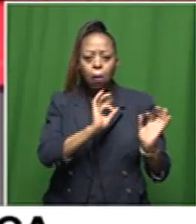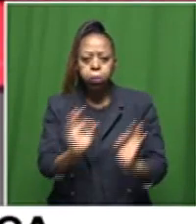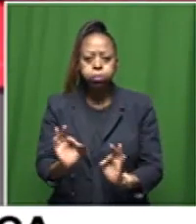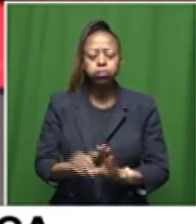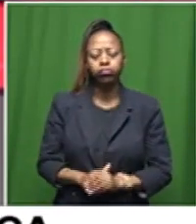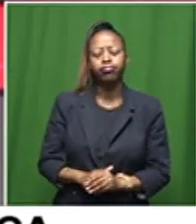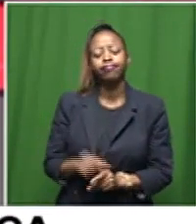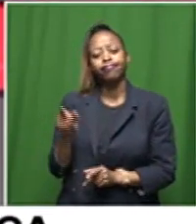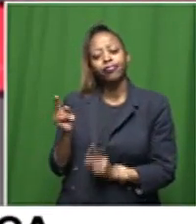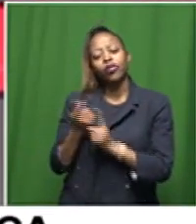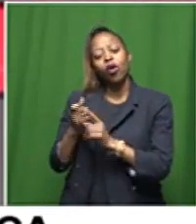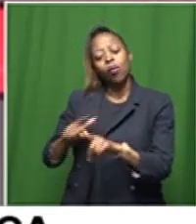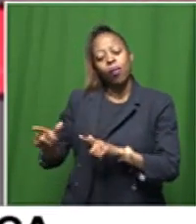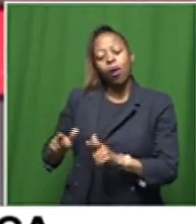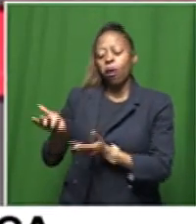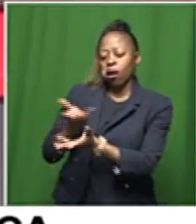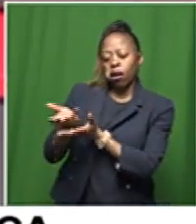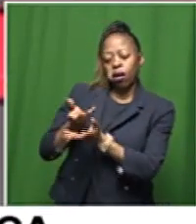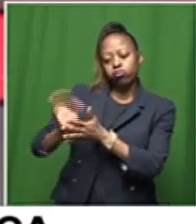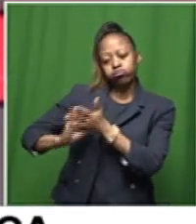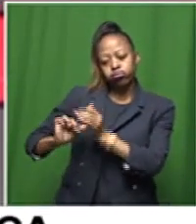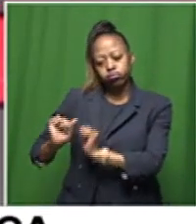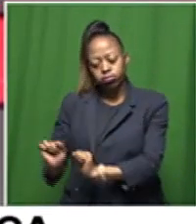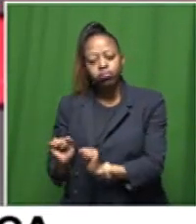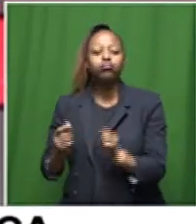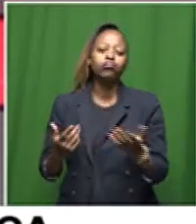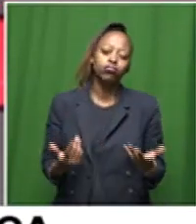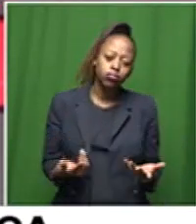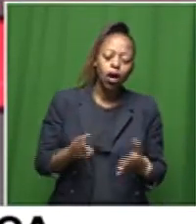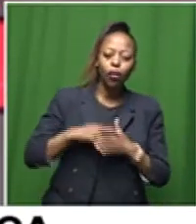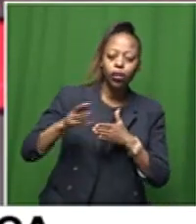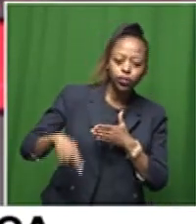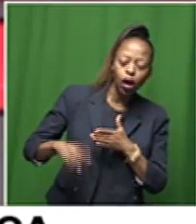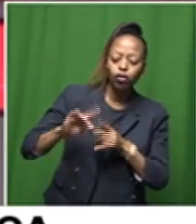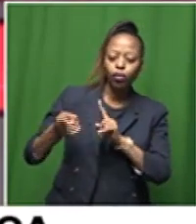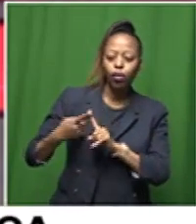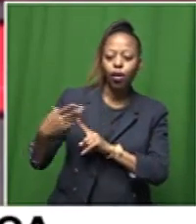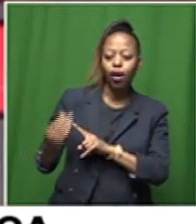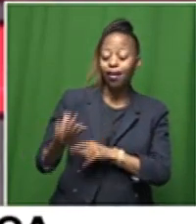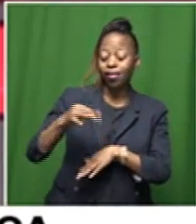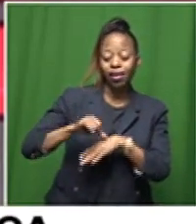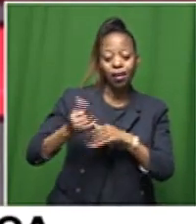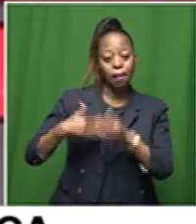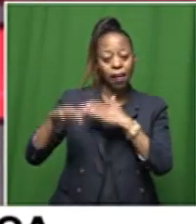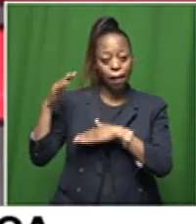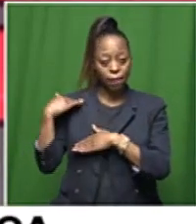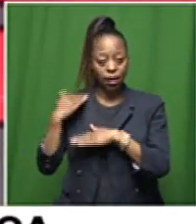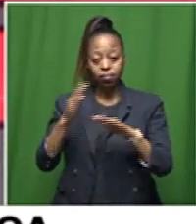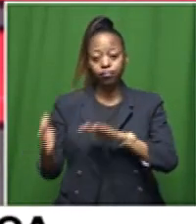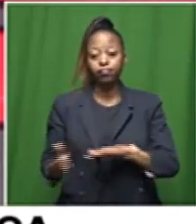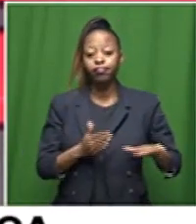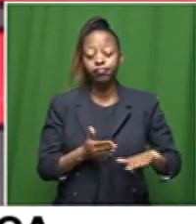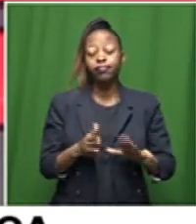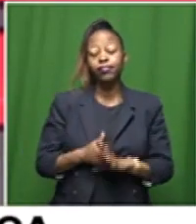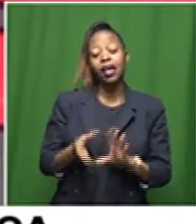was Mr. Maluleka, all the way from Limpopo, chatting about his story, of course, with the results to that accident that they had about 3 months ago. Moving on, Limpopo